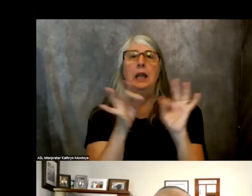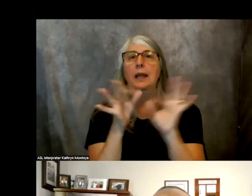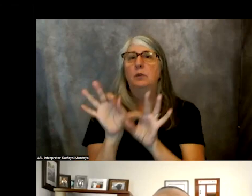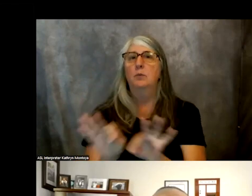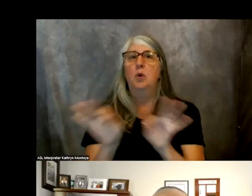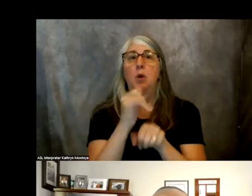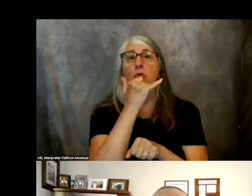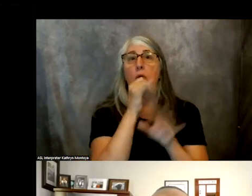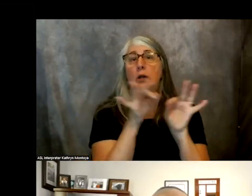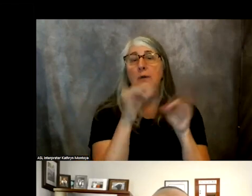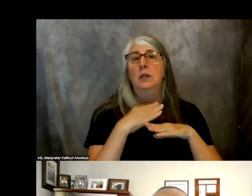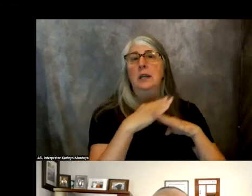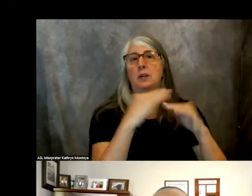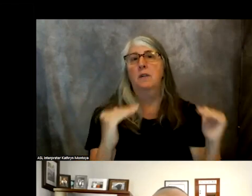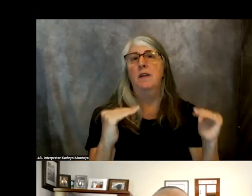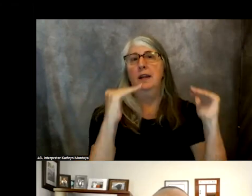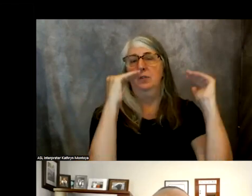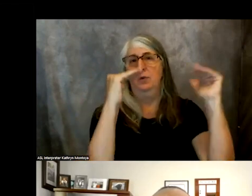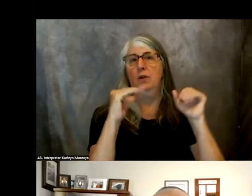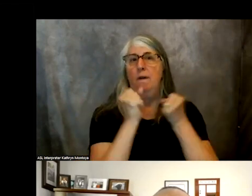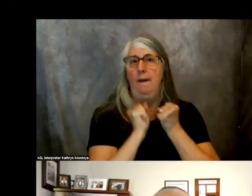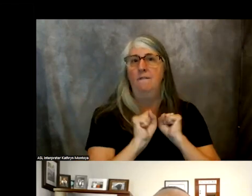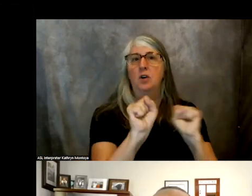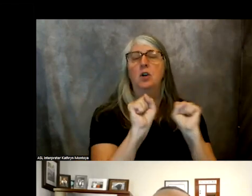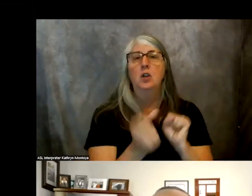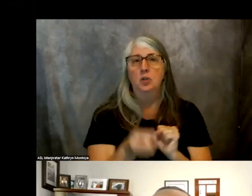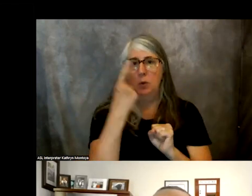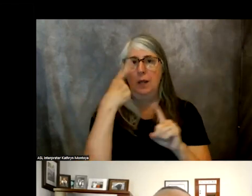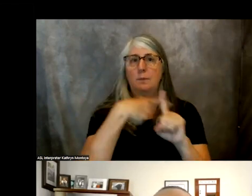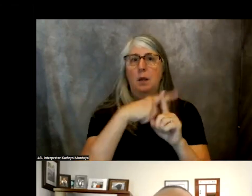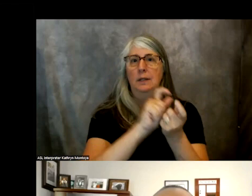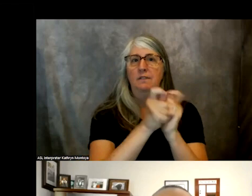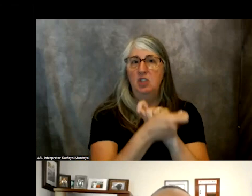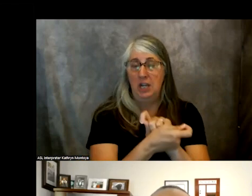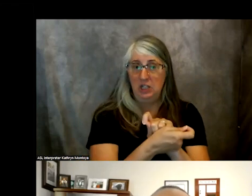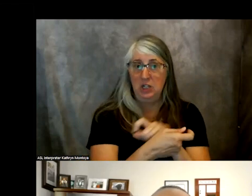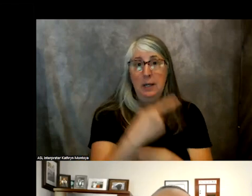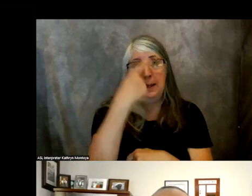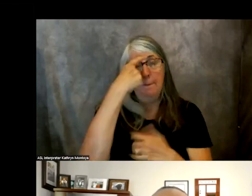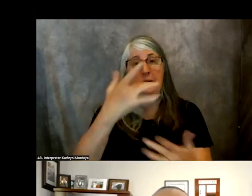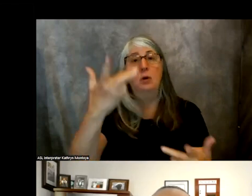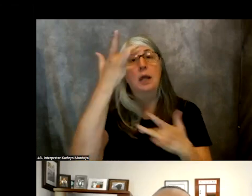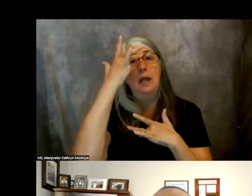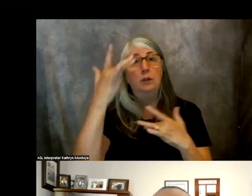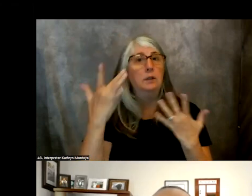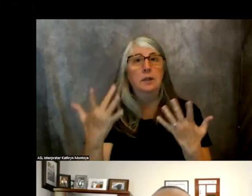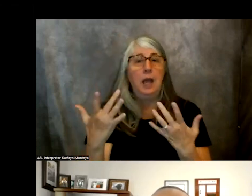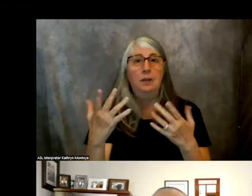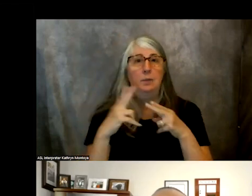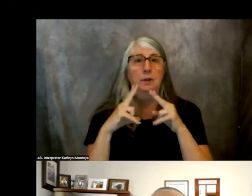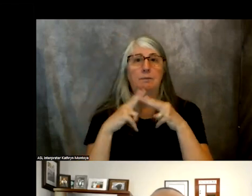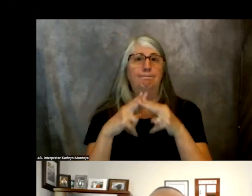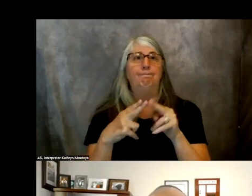significantly hinder the advancement of our collective efforts to realize positive change. Mental illness has been criminalized for